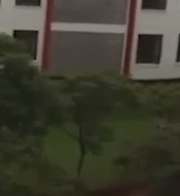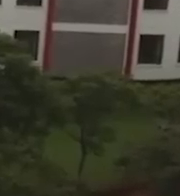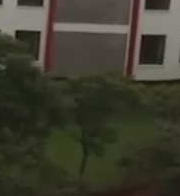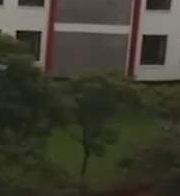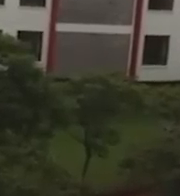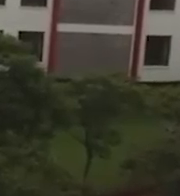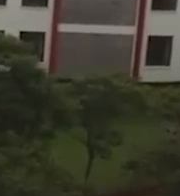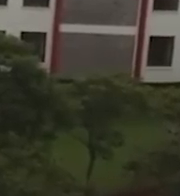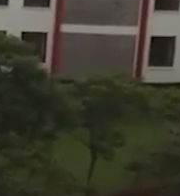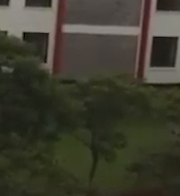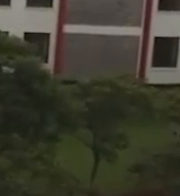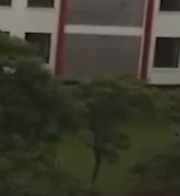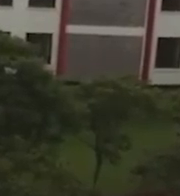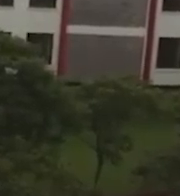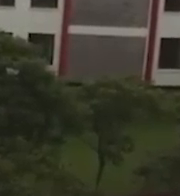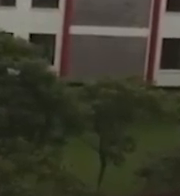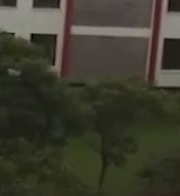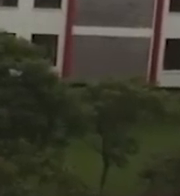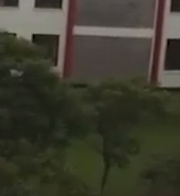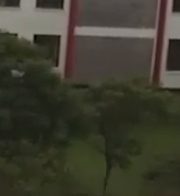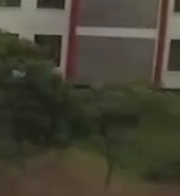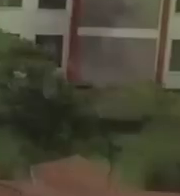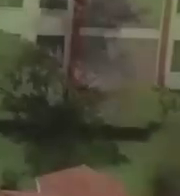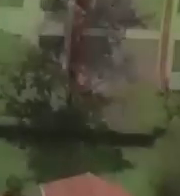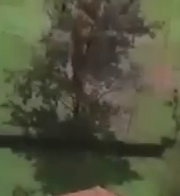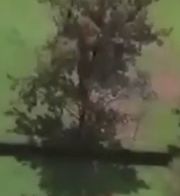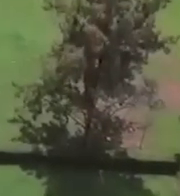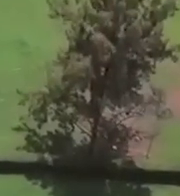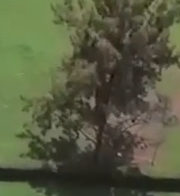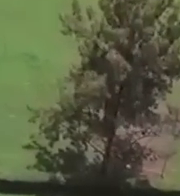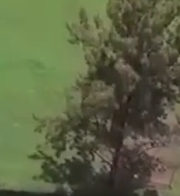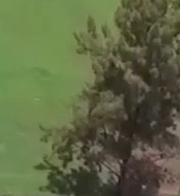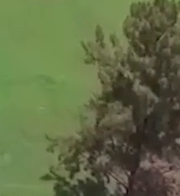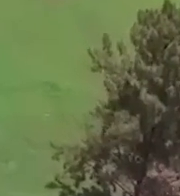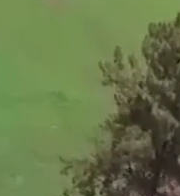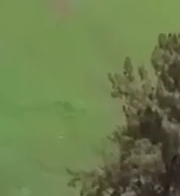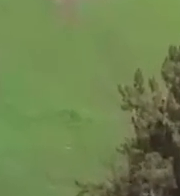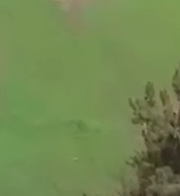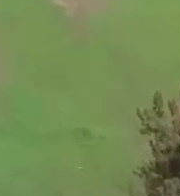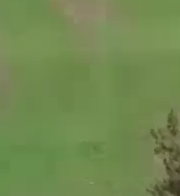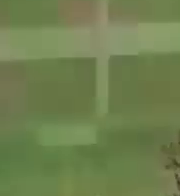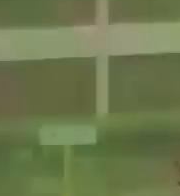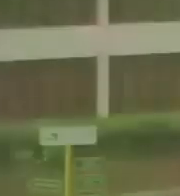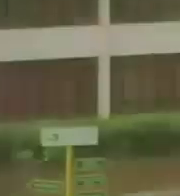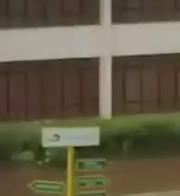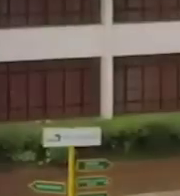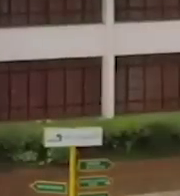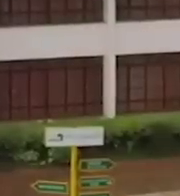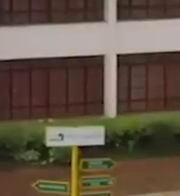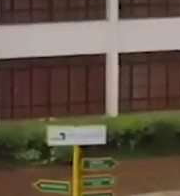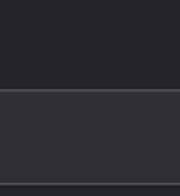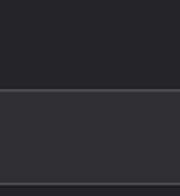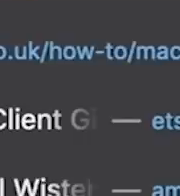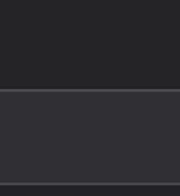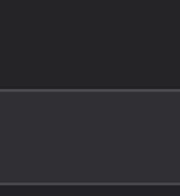through. Park University pioneered online learning in this country, especially at master's level.